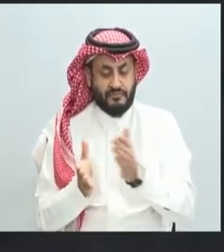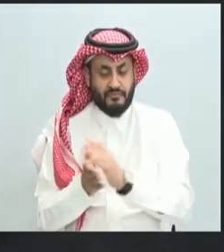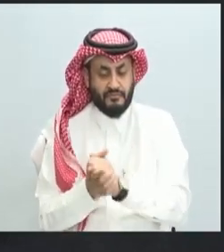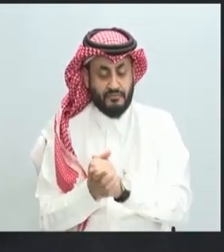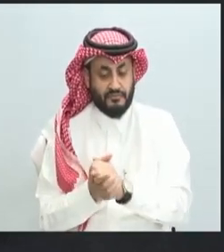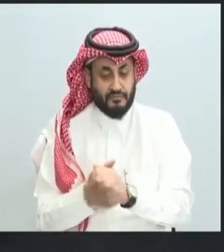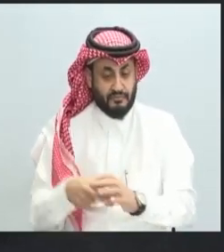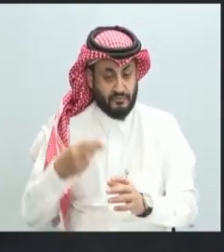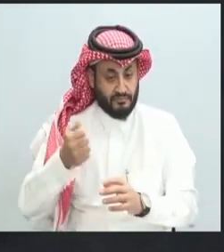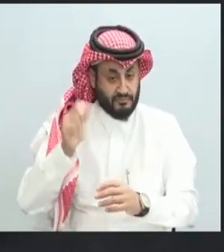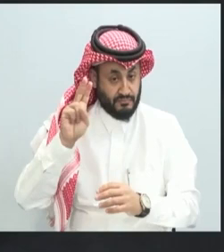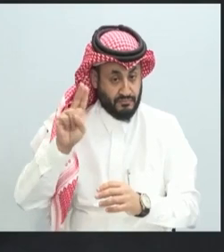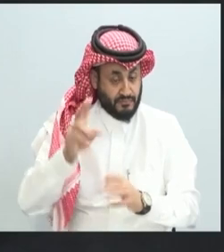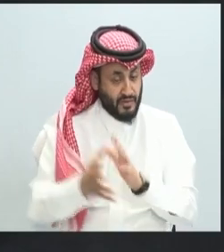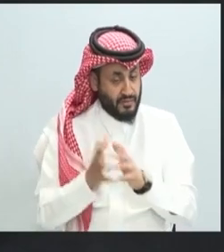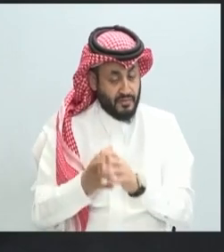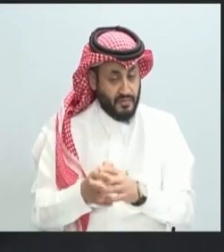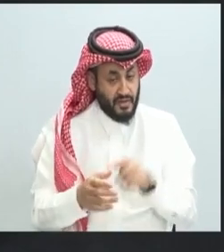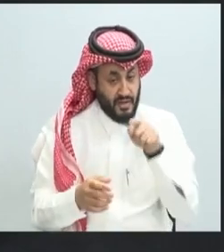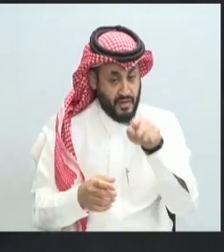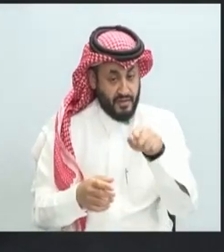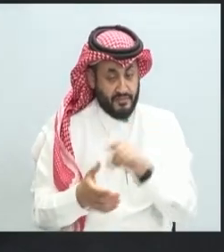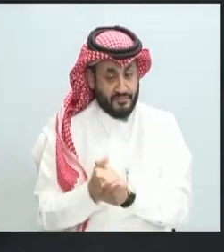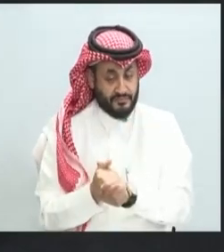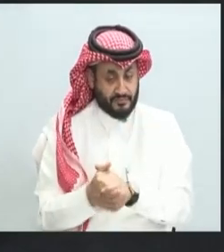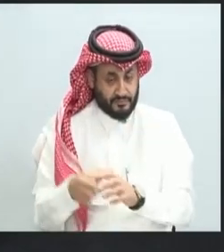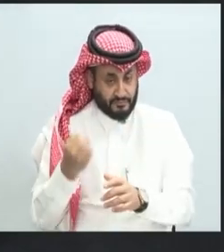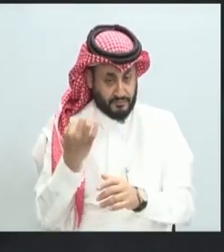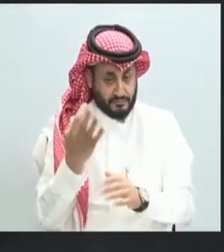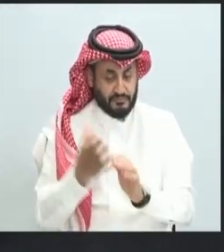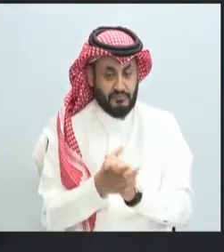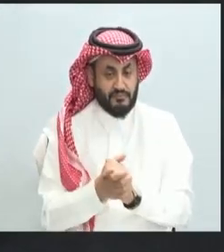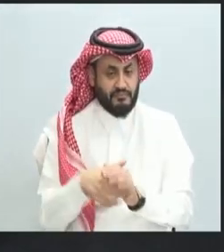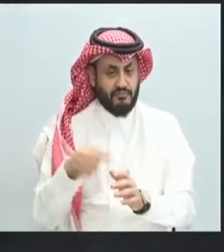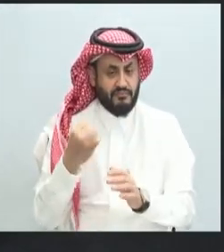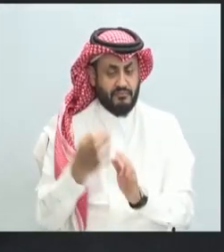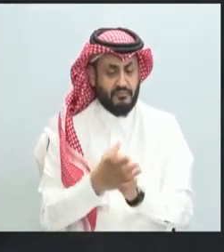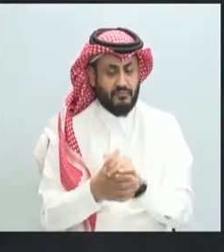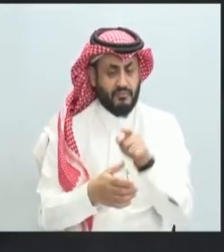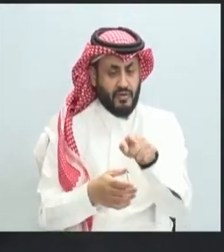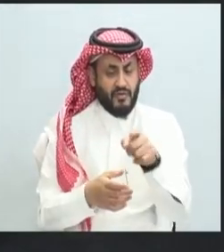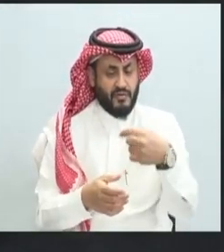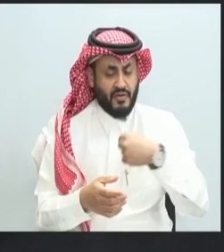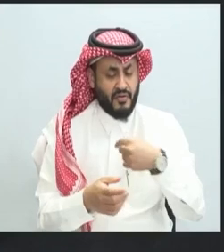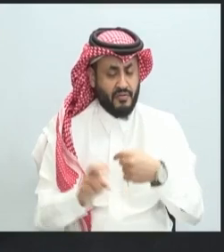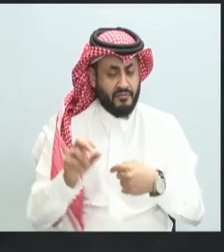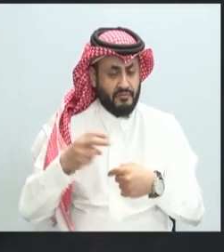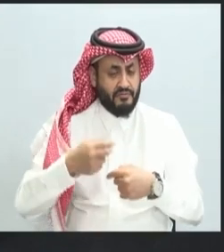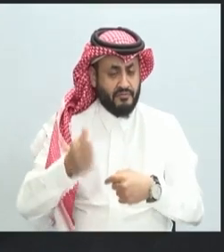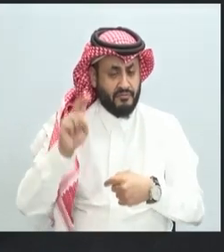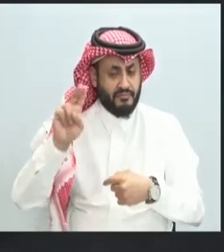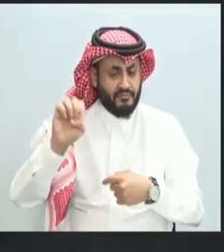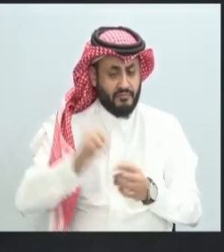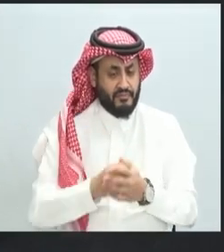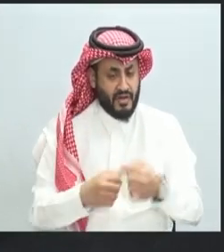use have when you talk about yourself or you talk about the person in front of you. When you talk